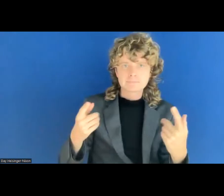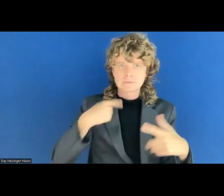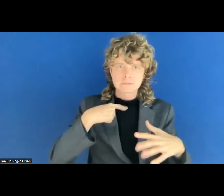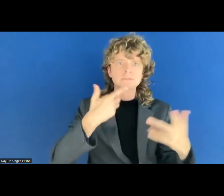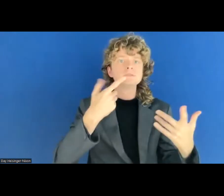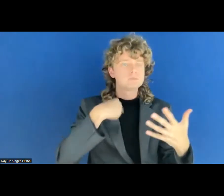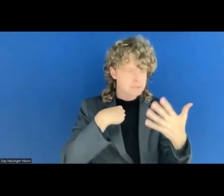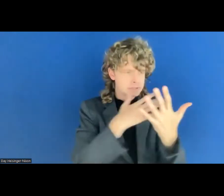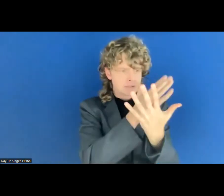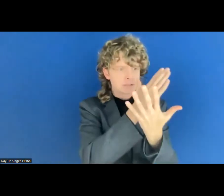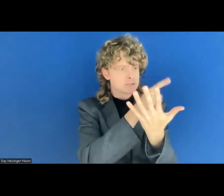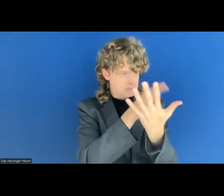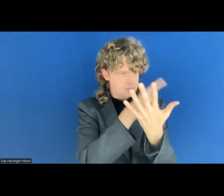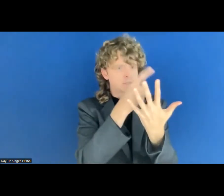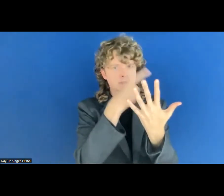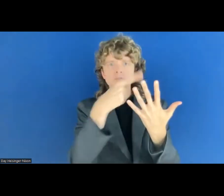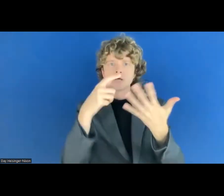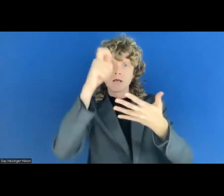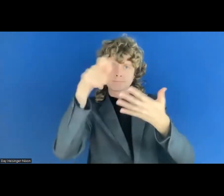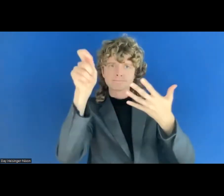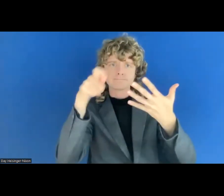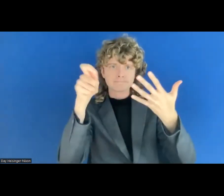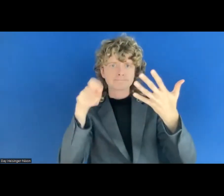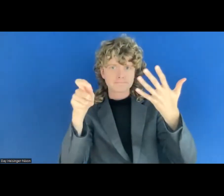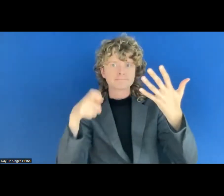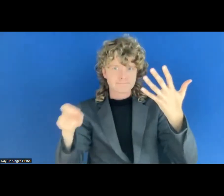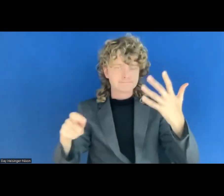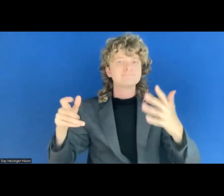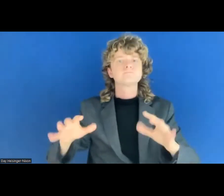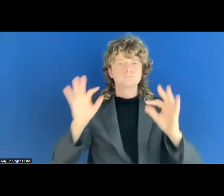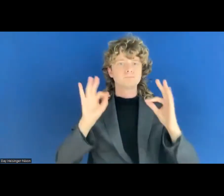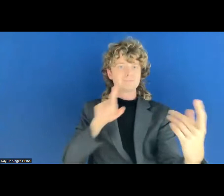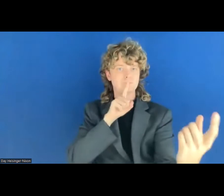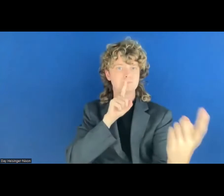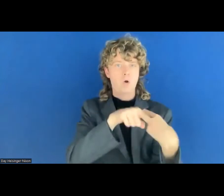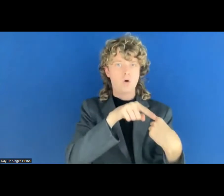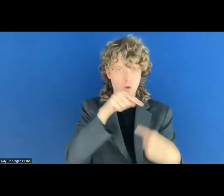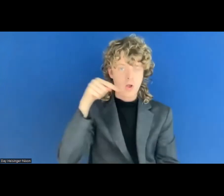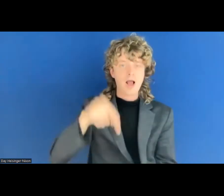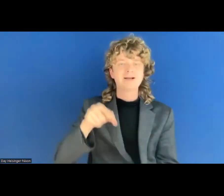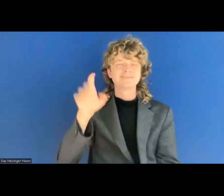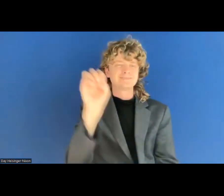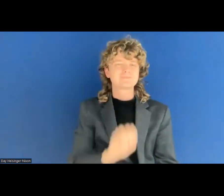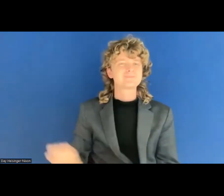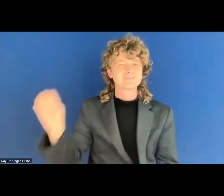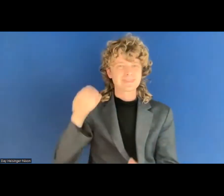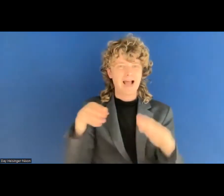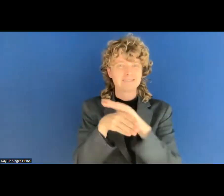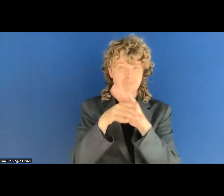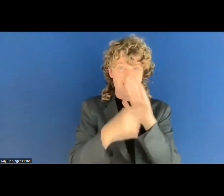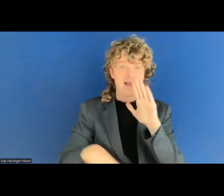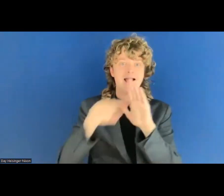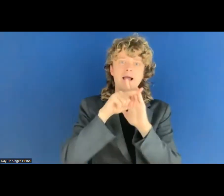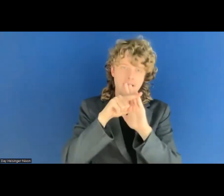to the standardization requests for the Accessibility Act, which is, to put it mildly, in due time. So at the